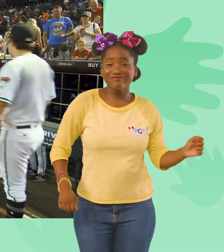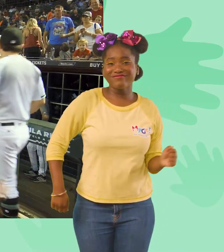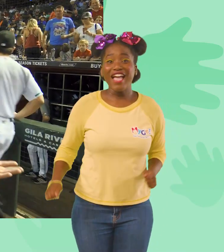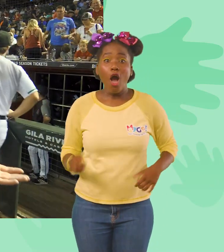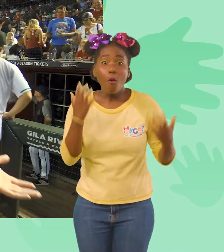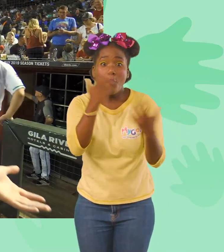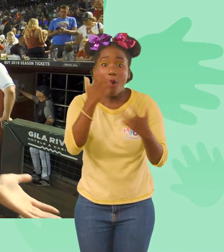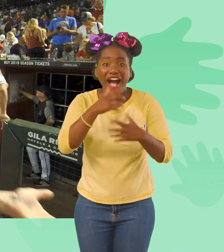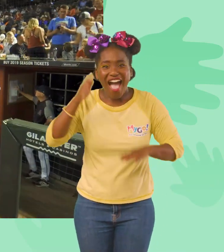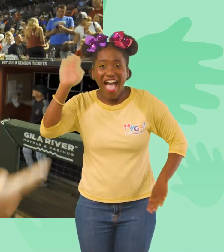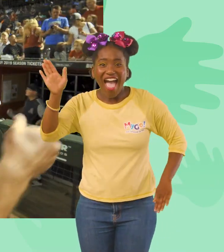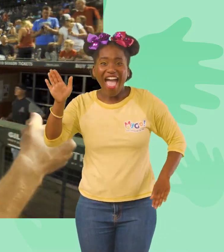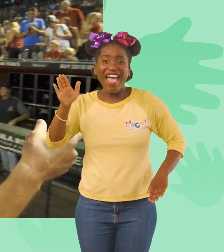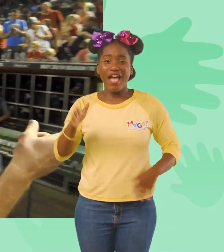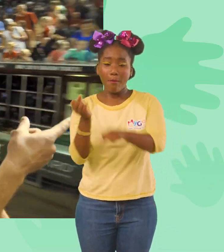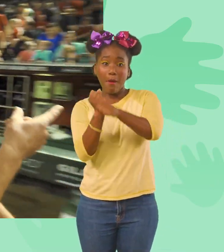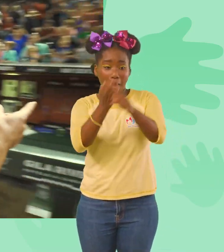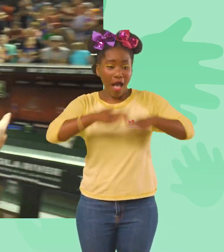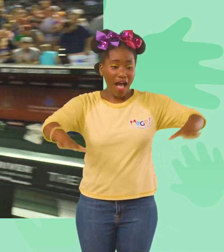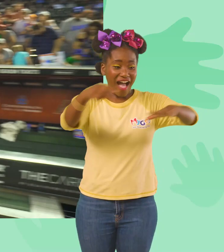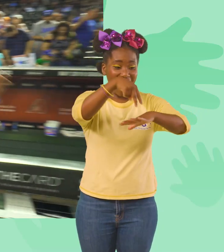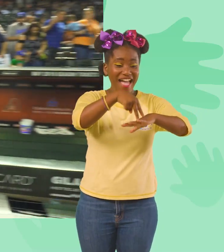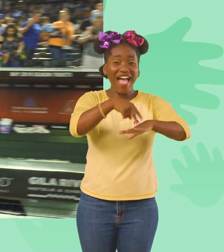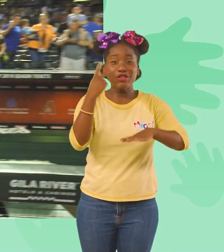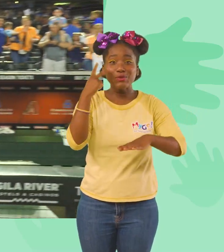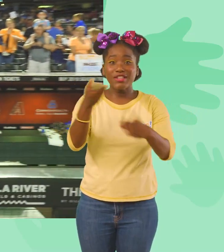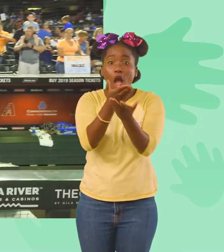Woo! Hey, I'm on the field, and look at who's here.